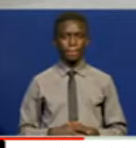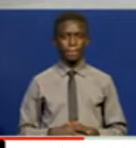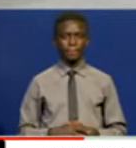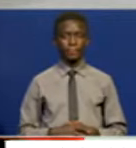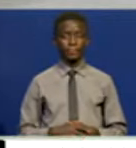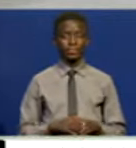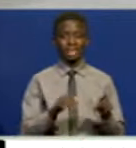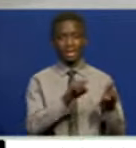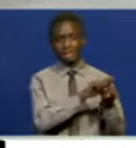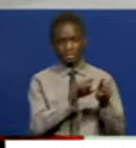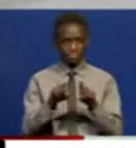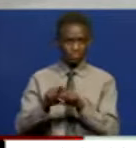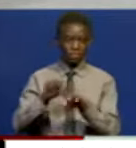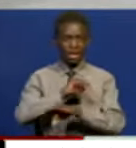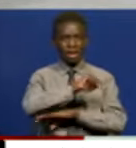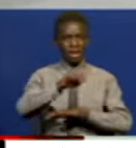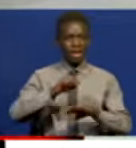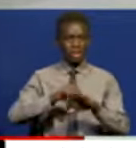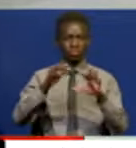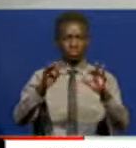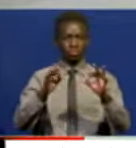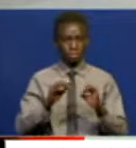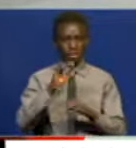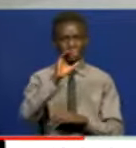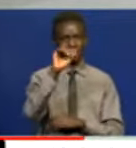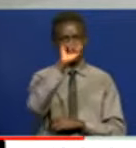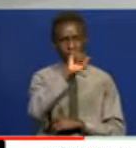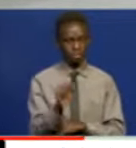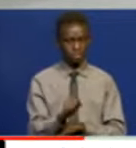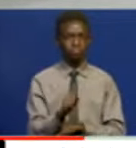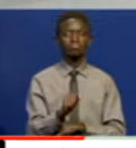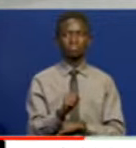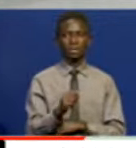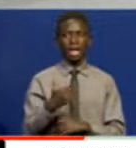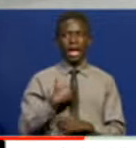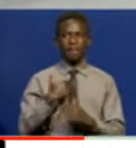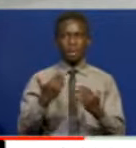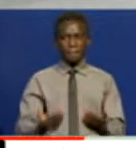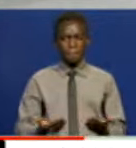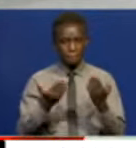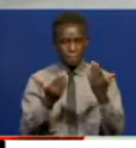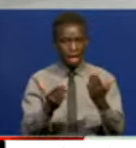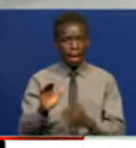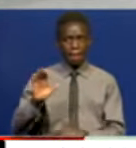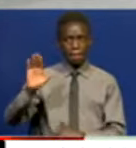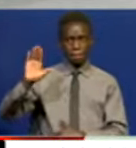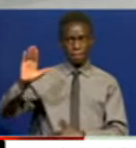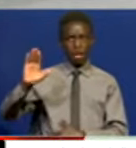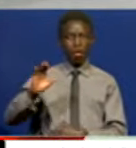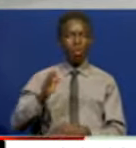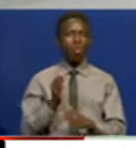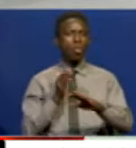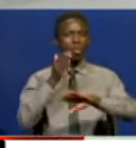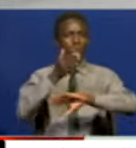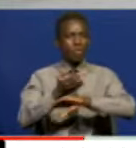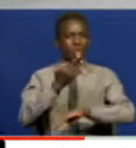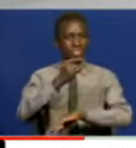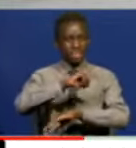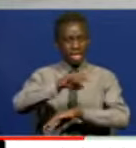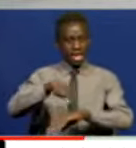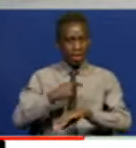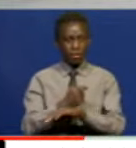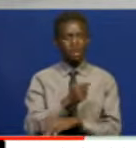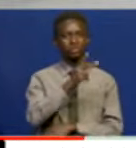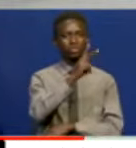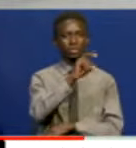As the National Treasury Cabinet Secretary Njuguna Ndung’u presented his over 3-hour